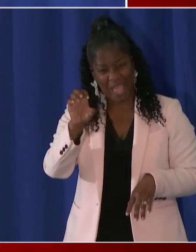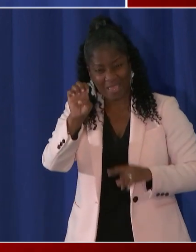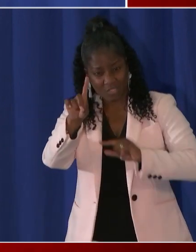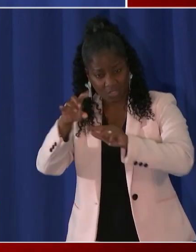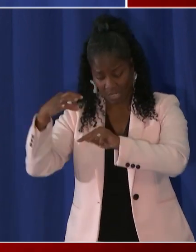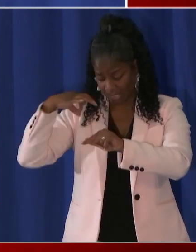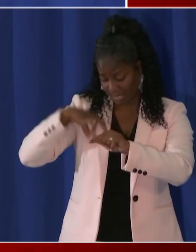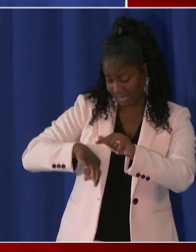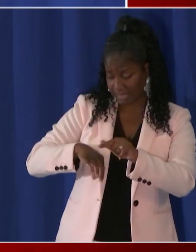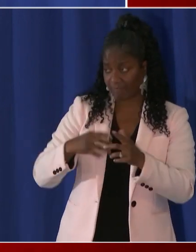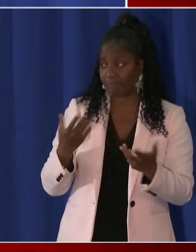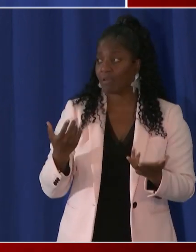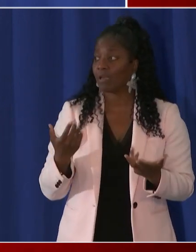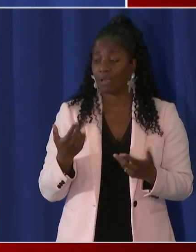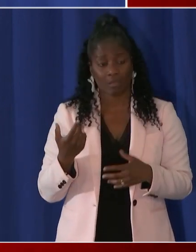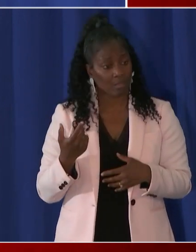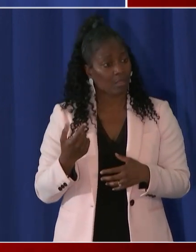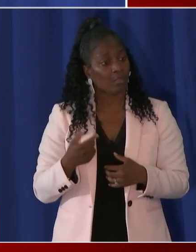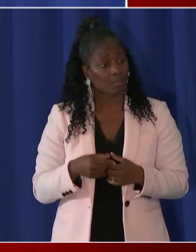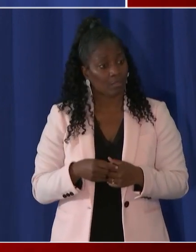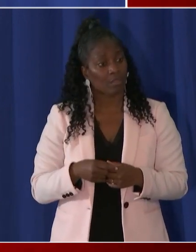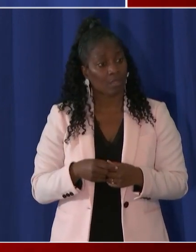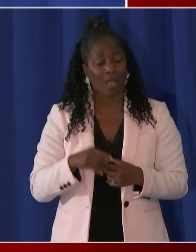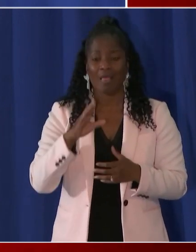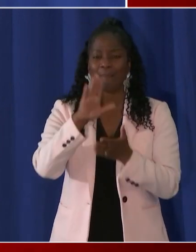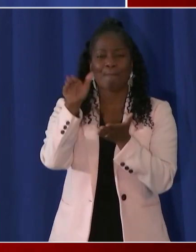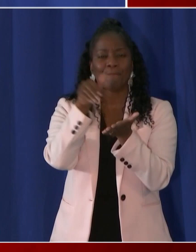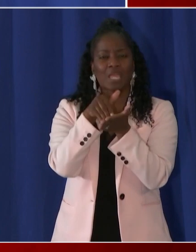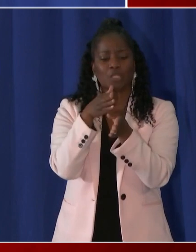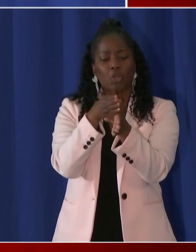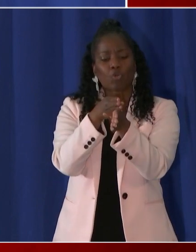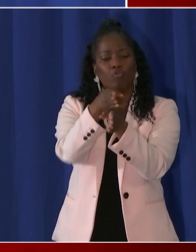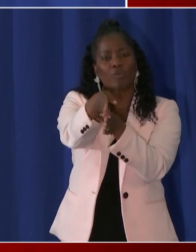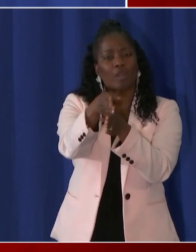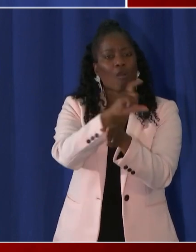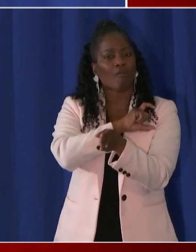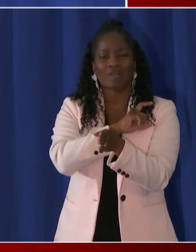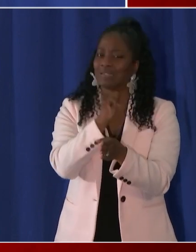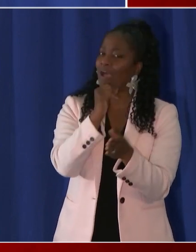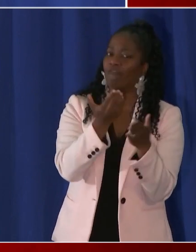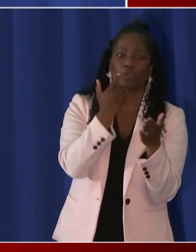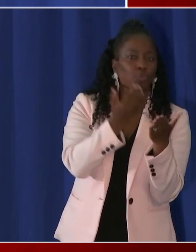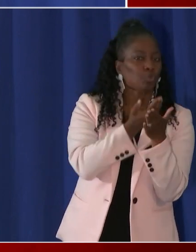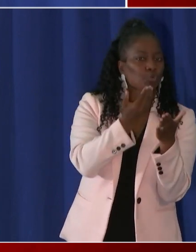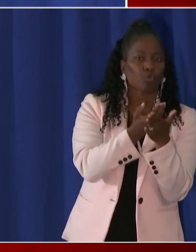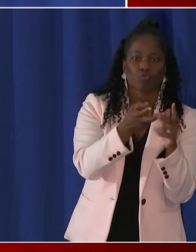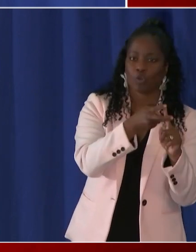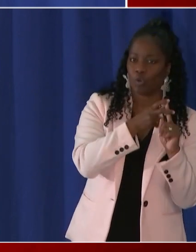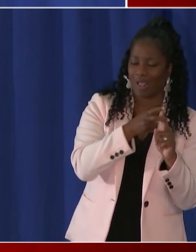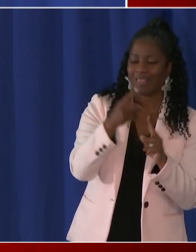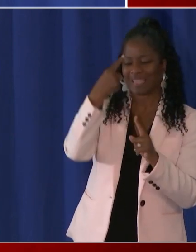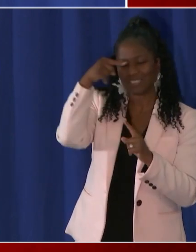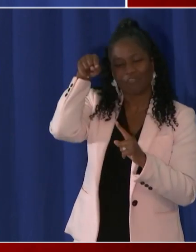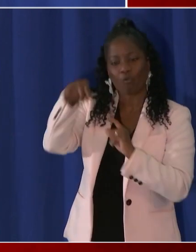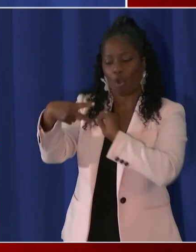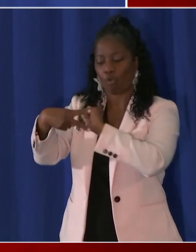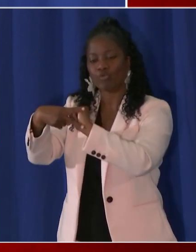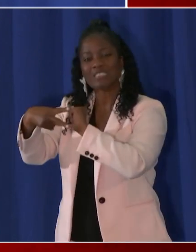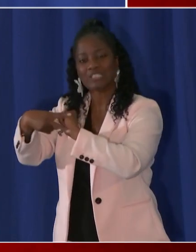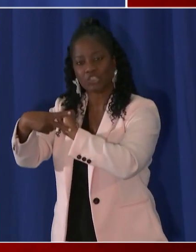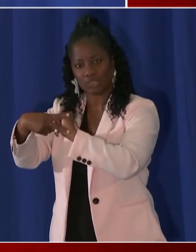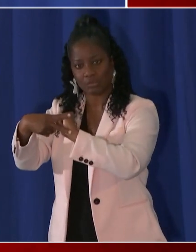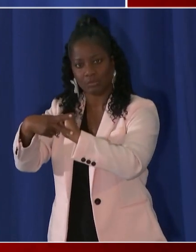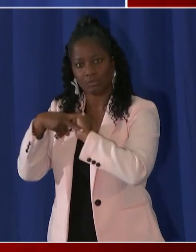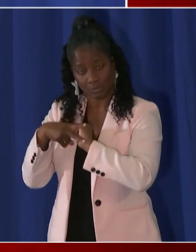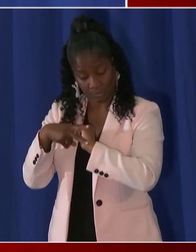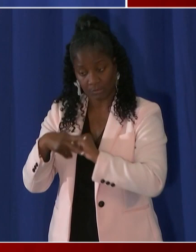they're really aimed at our mid-career officer. This is not for new recruits. This is for retention.